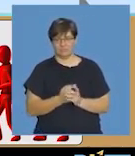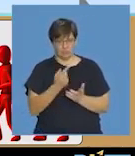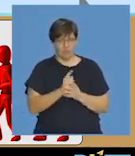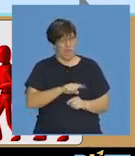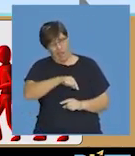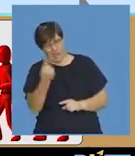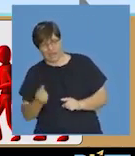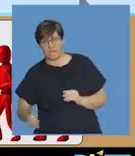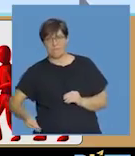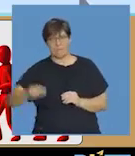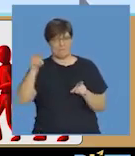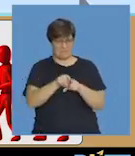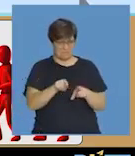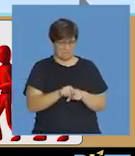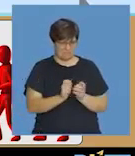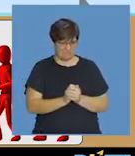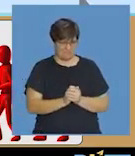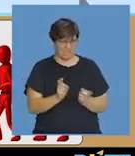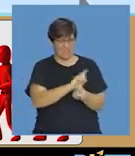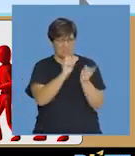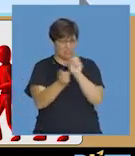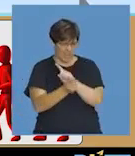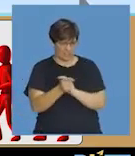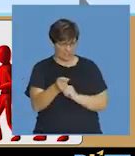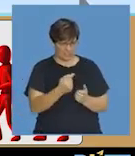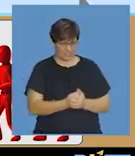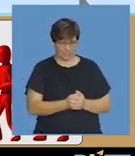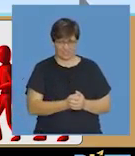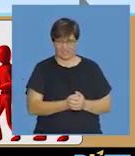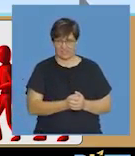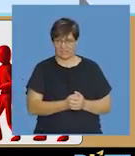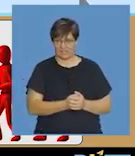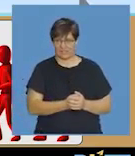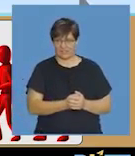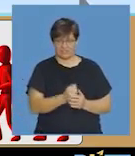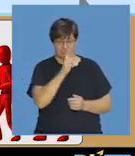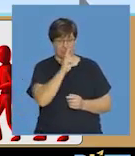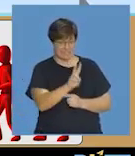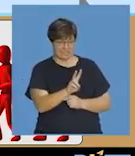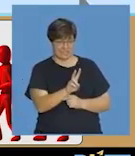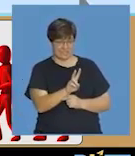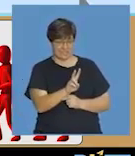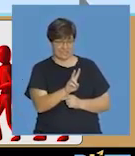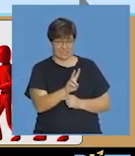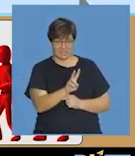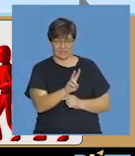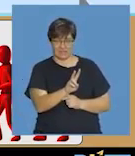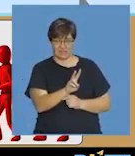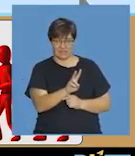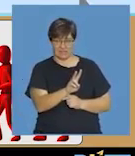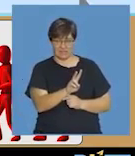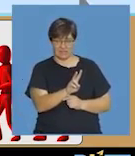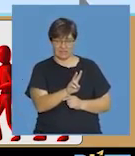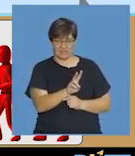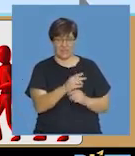the other side. Let's see if we can change the object's motion. So we could see, if I just leave this here,